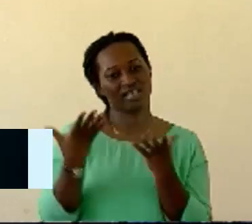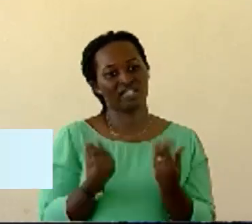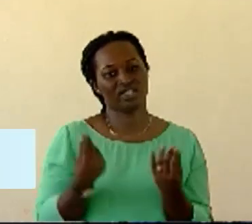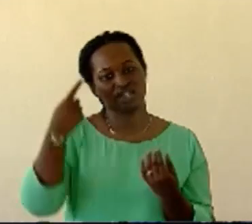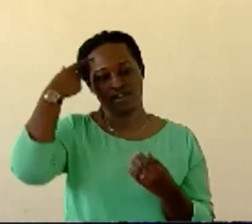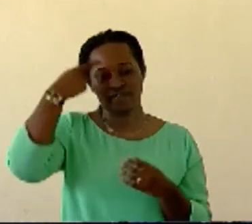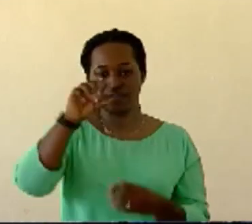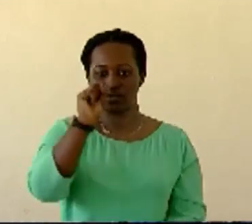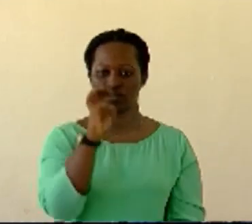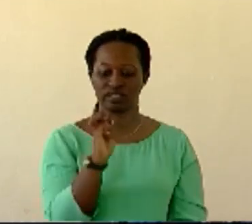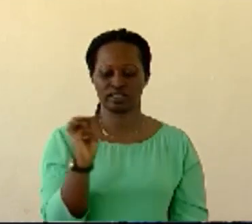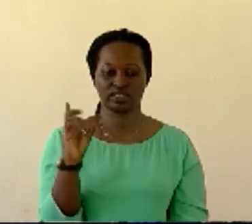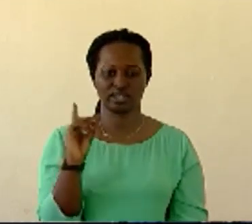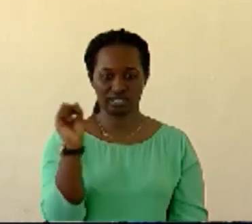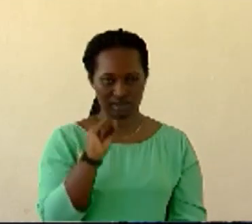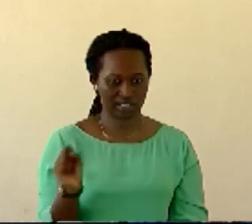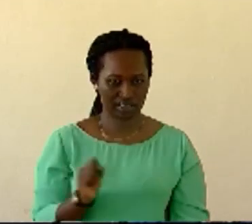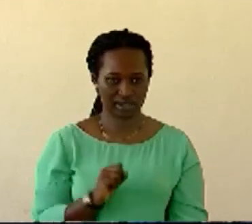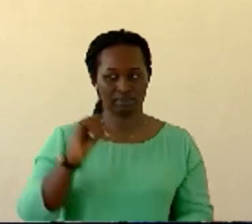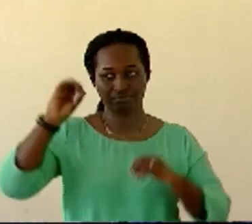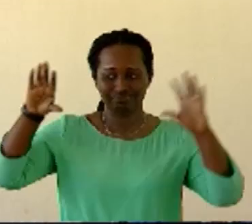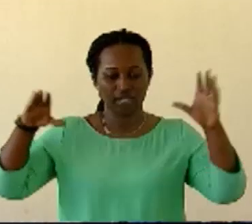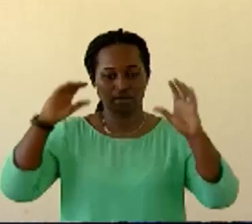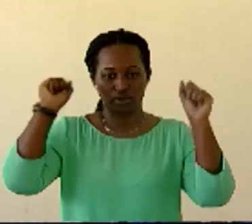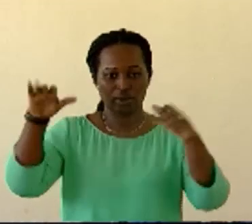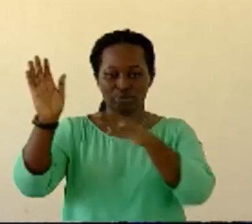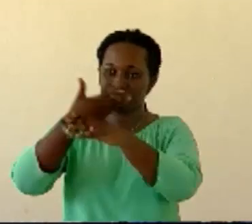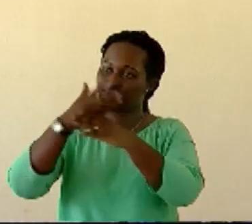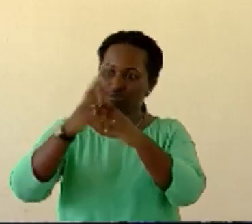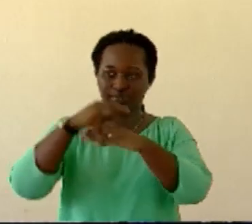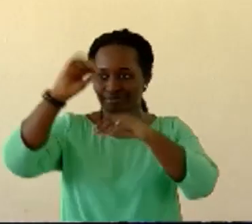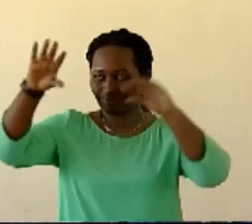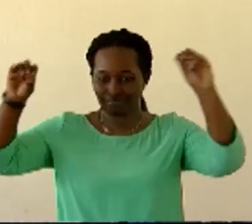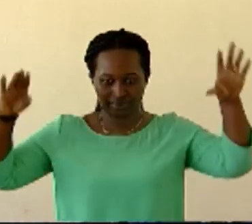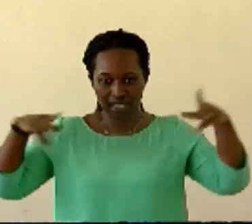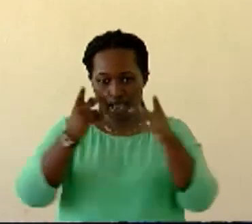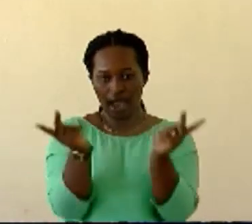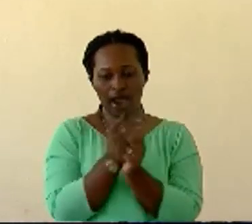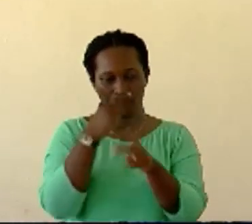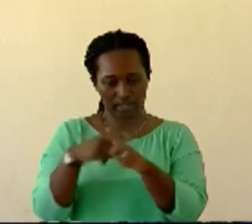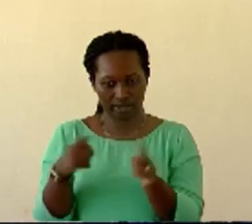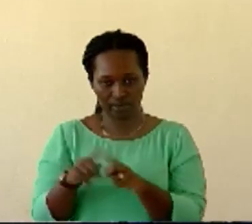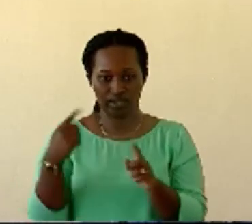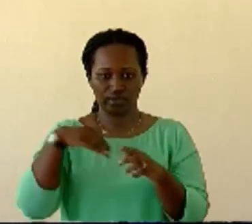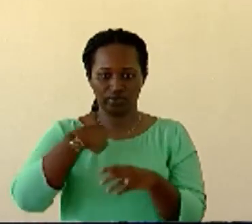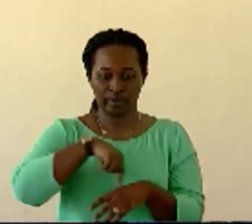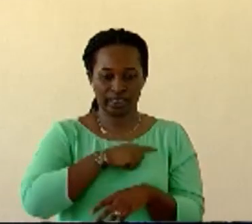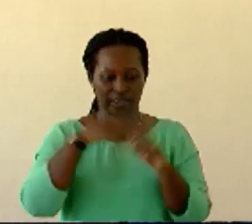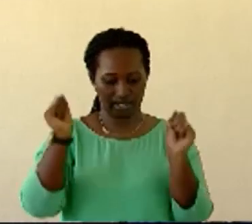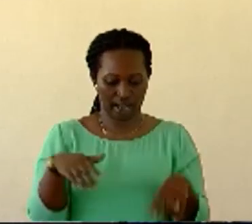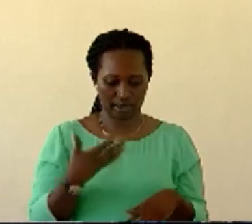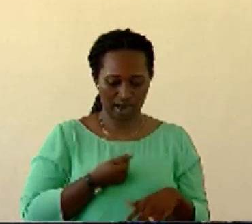seed dispersal. Seeds to be scattered in different parts so that we can have new